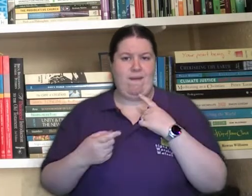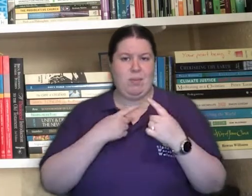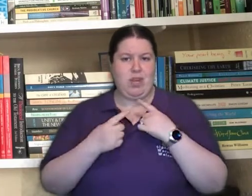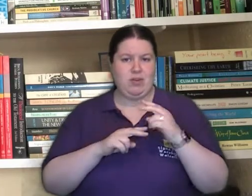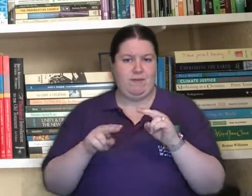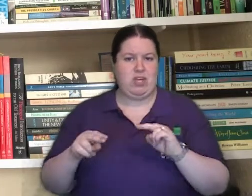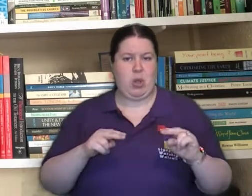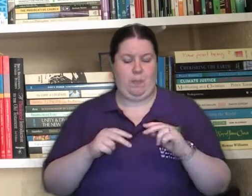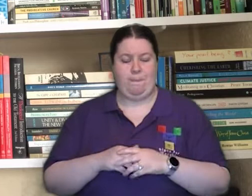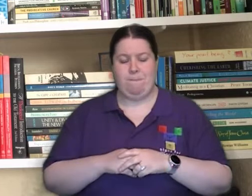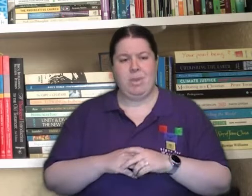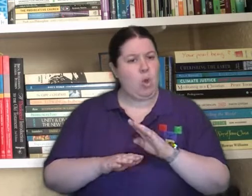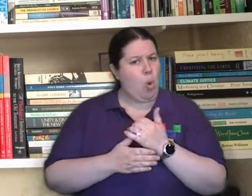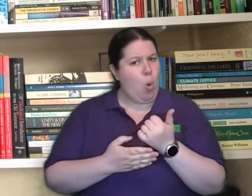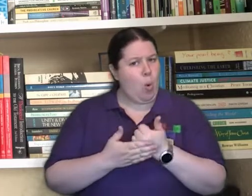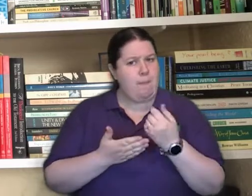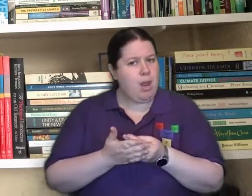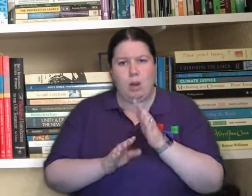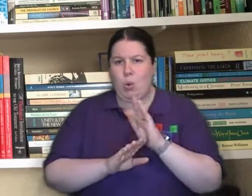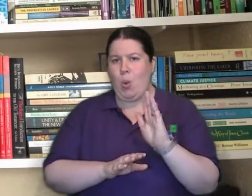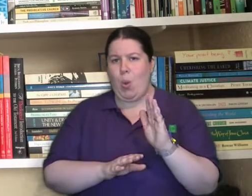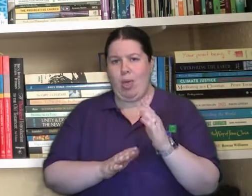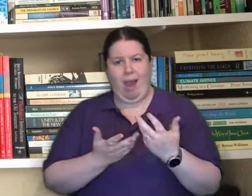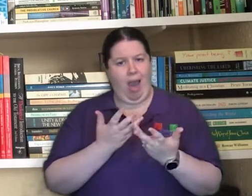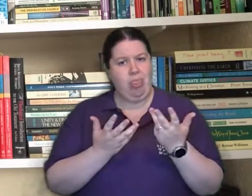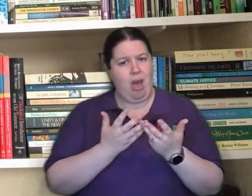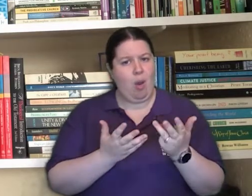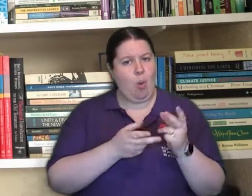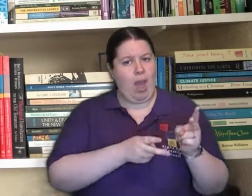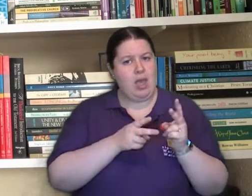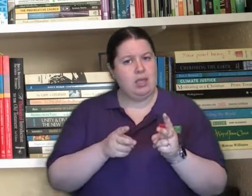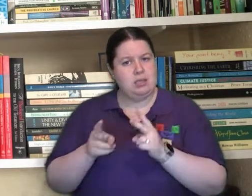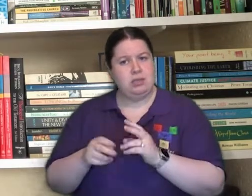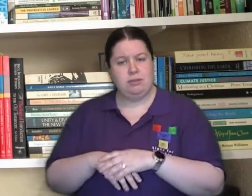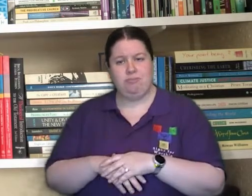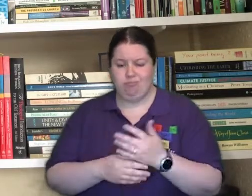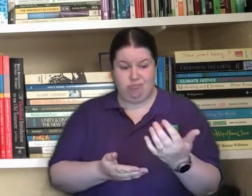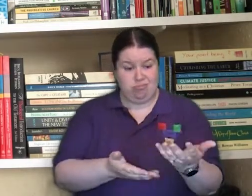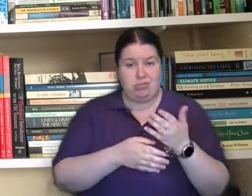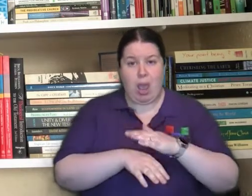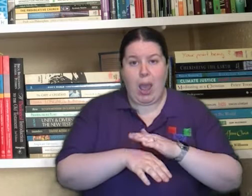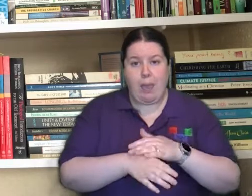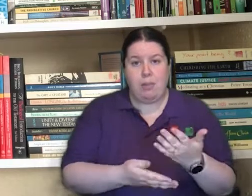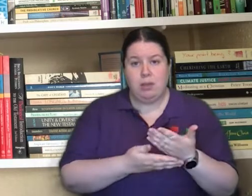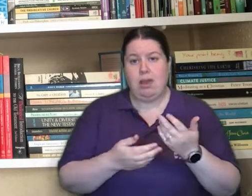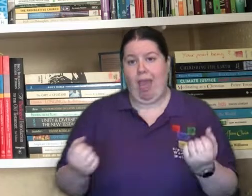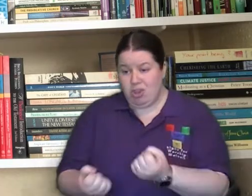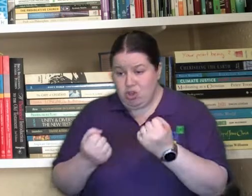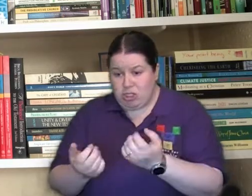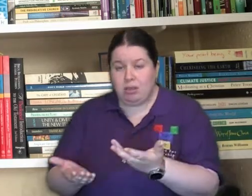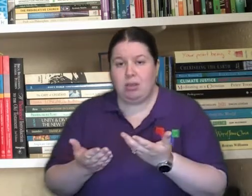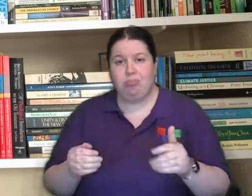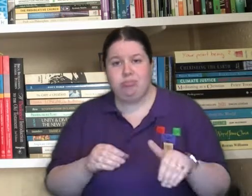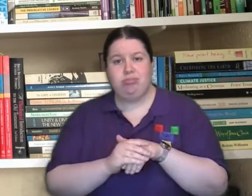short informational video. But it's not only monetary giving that is important to the church. The church also needs you to give your